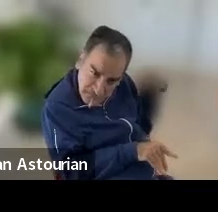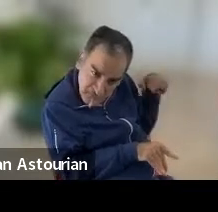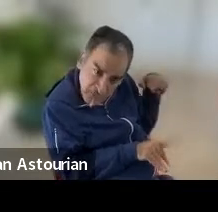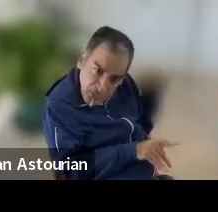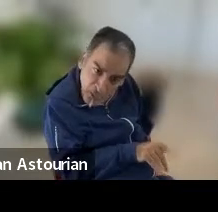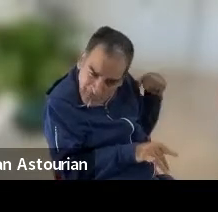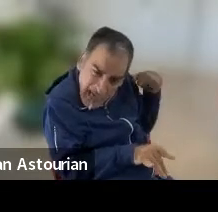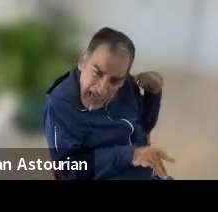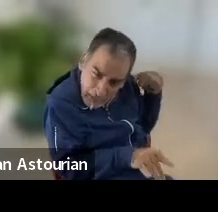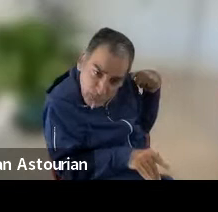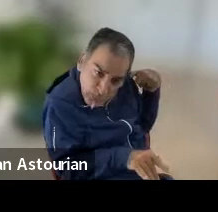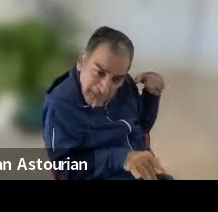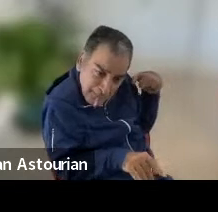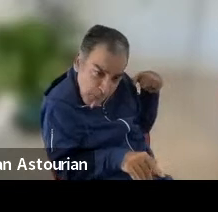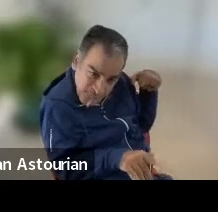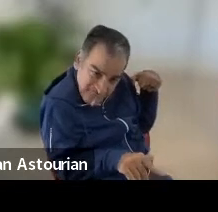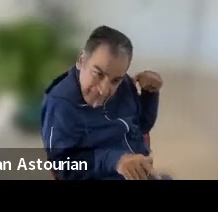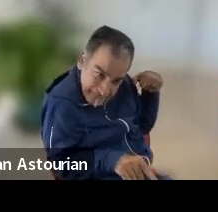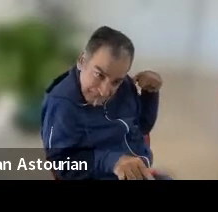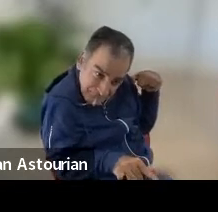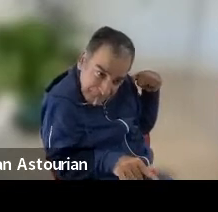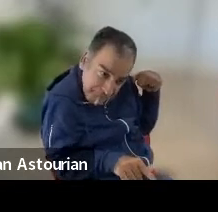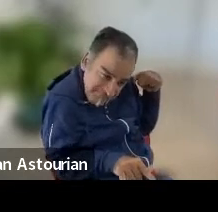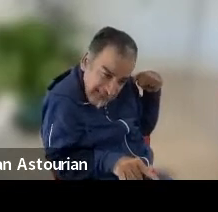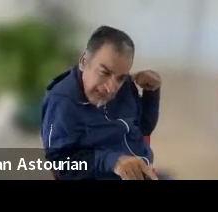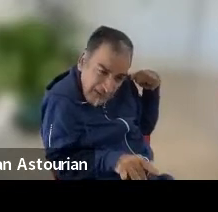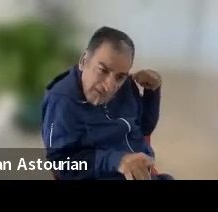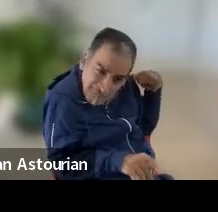recommendations on how to move